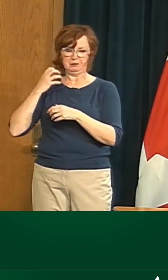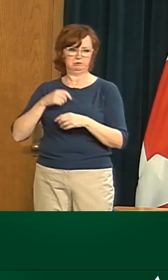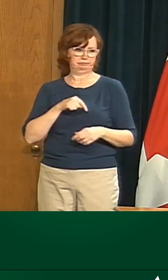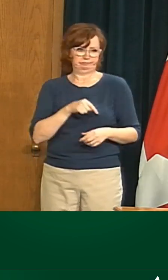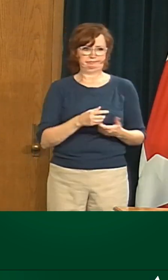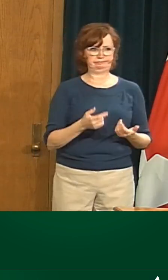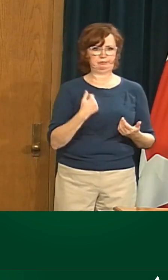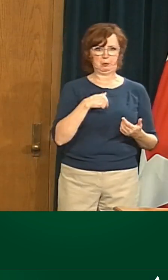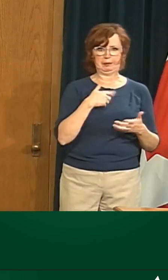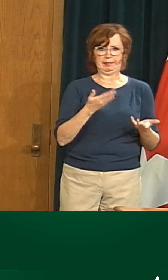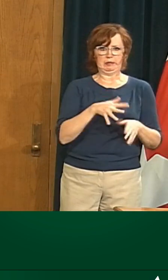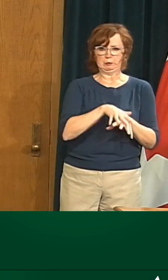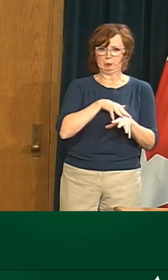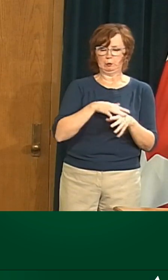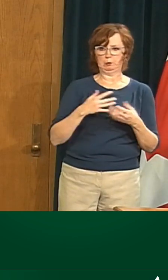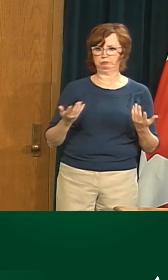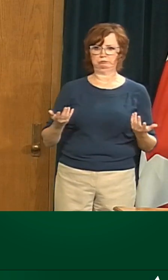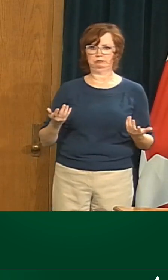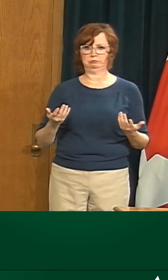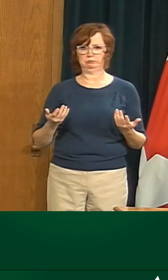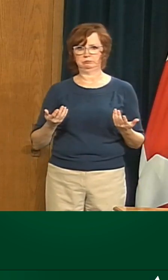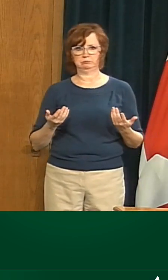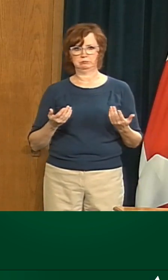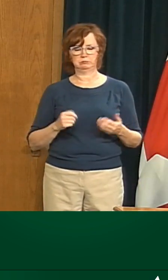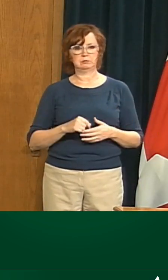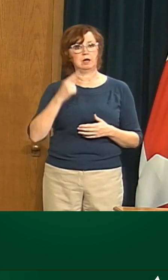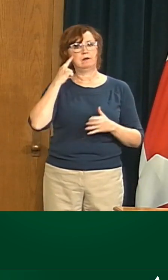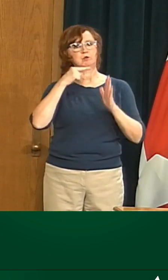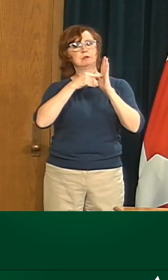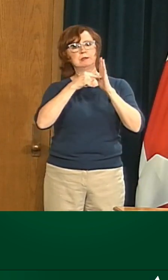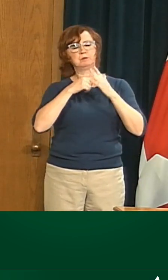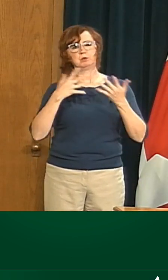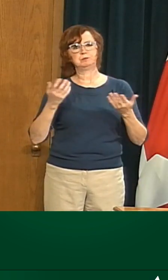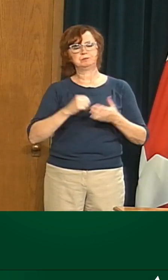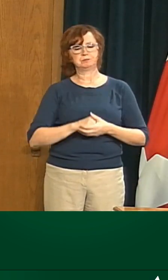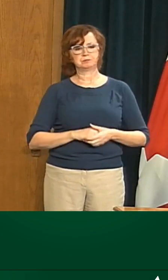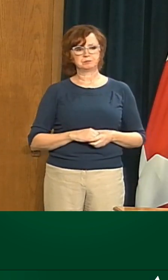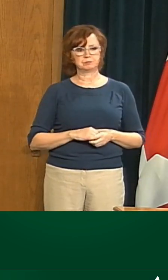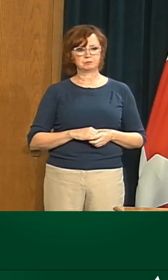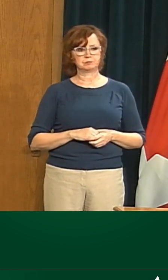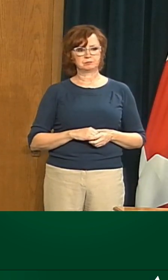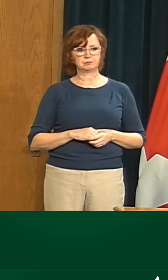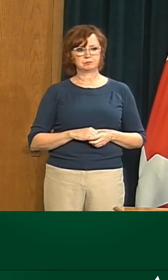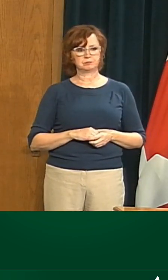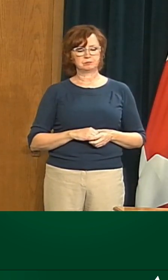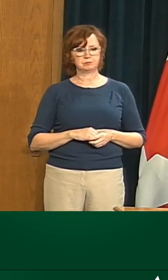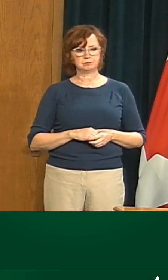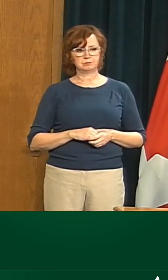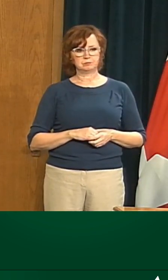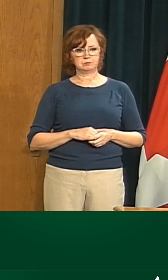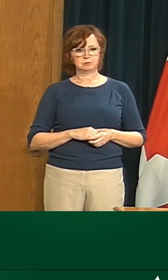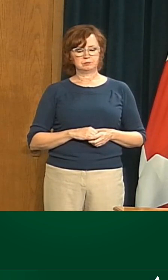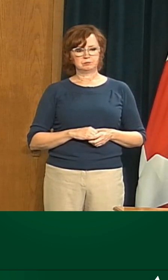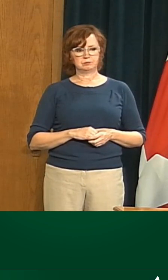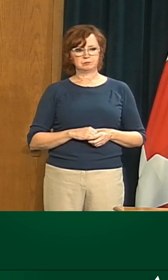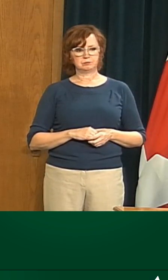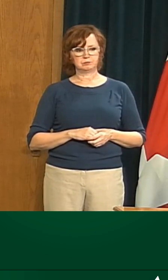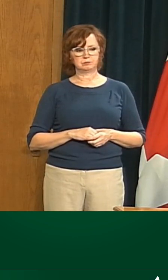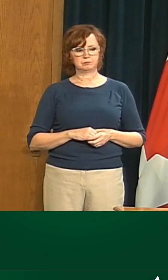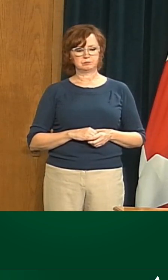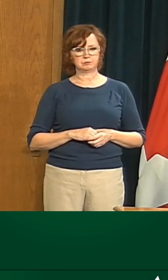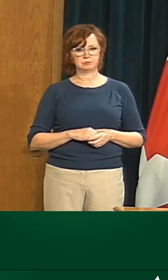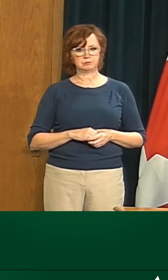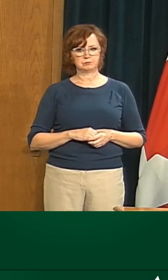and they may be in those different stages. For example, we have many similarities with